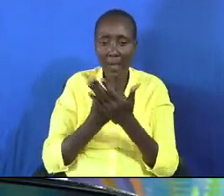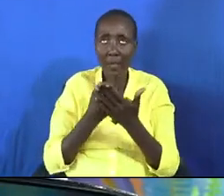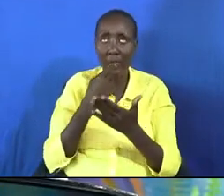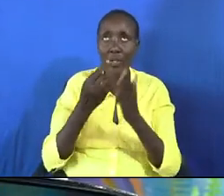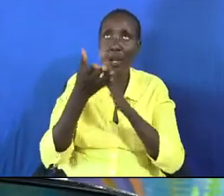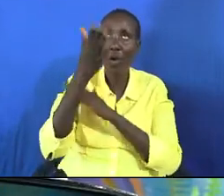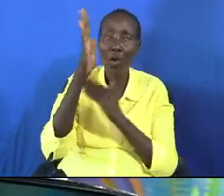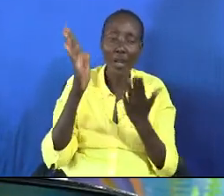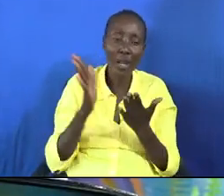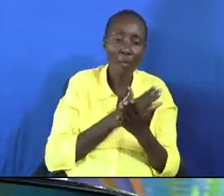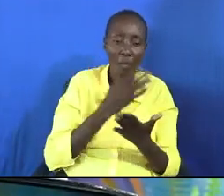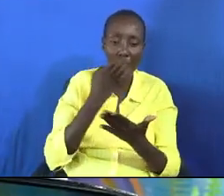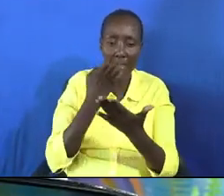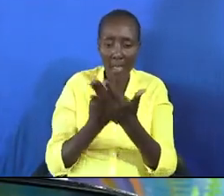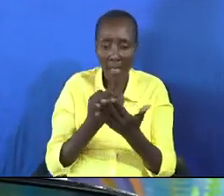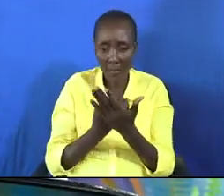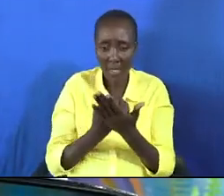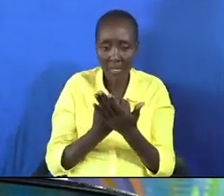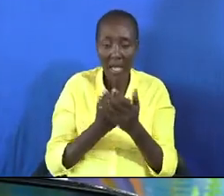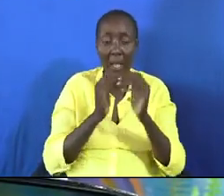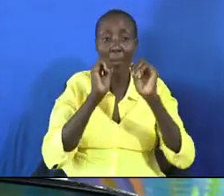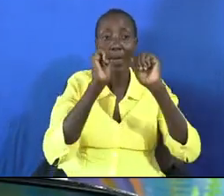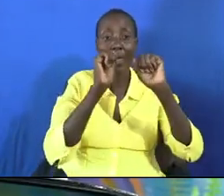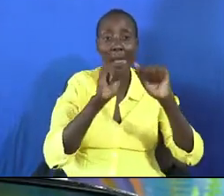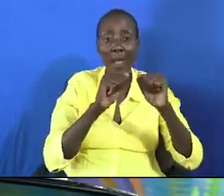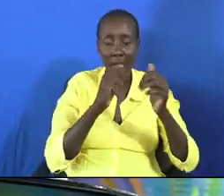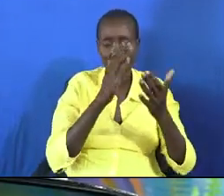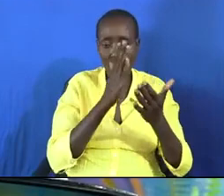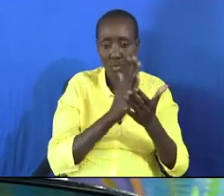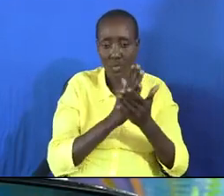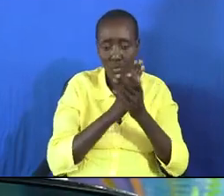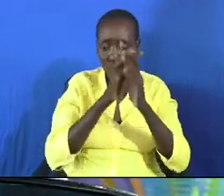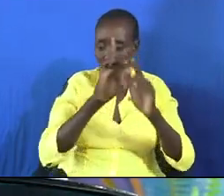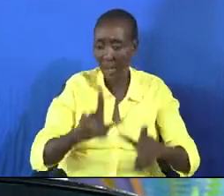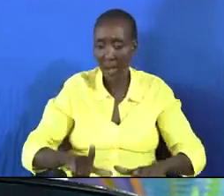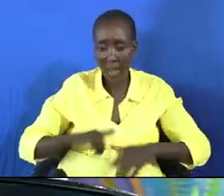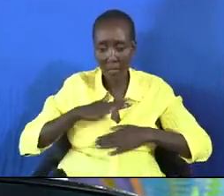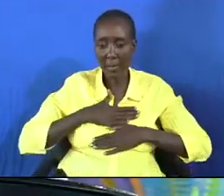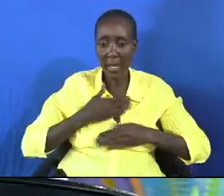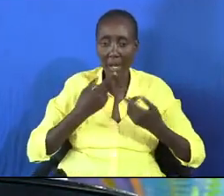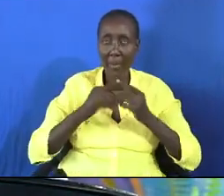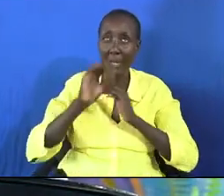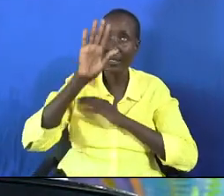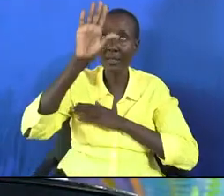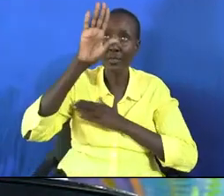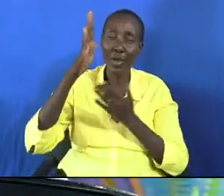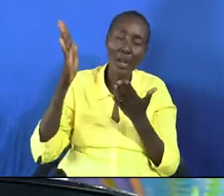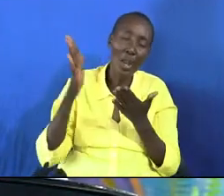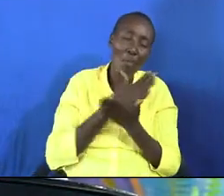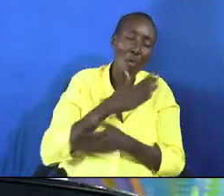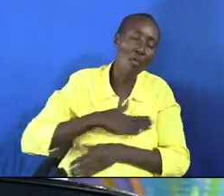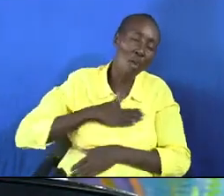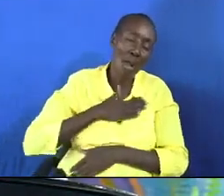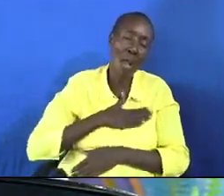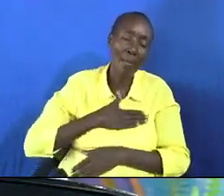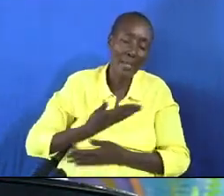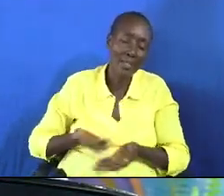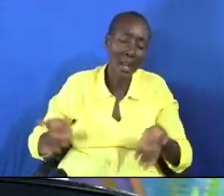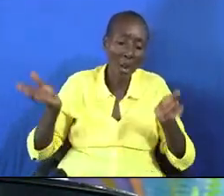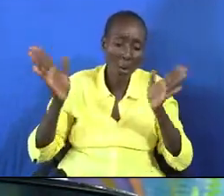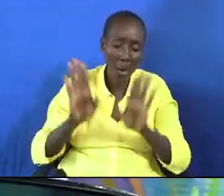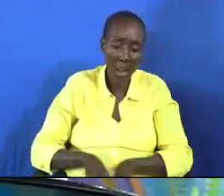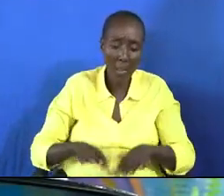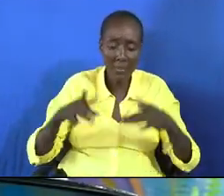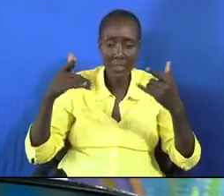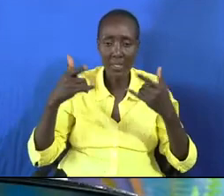take away this evidence. I agree, this is in my life. Take it away. Close that loophole. Close